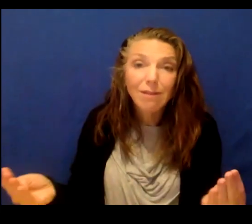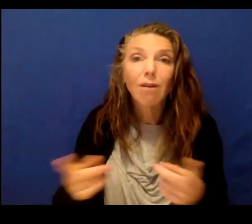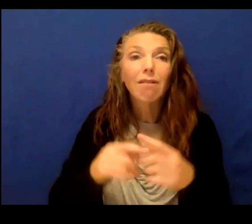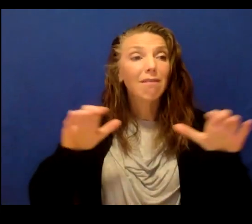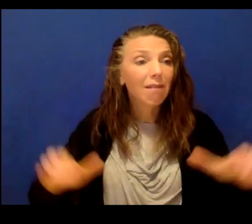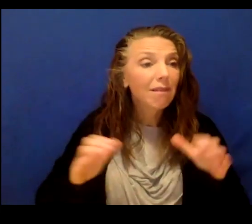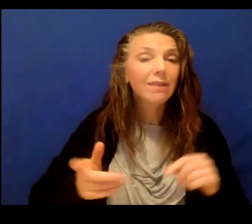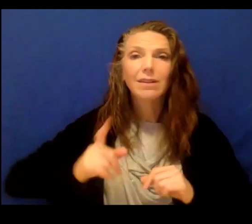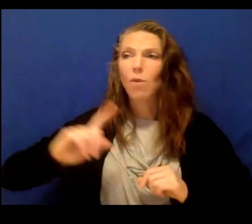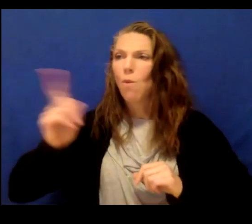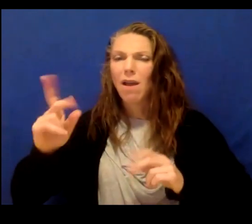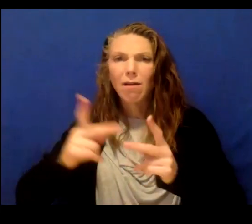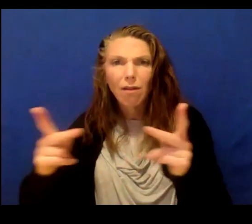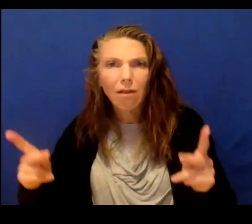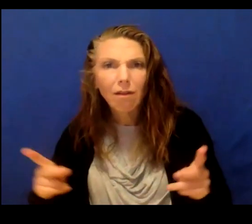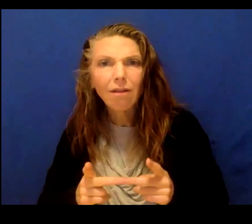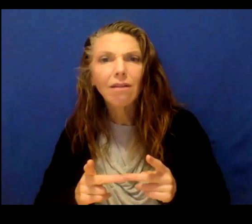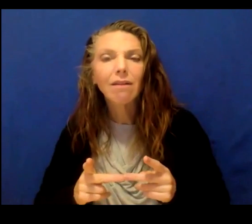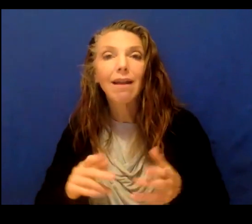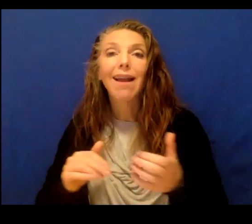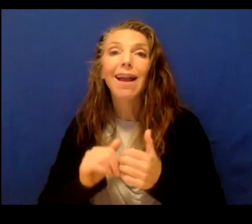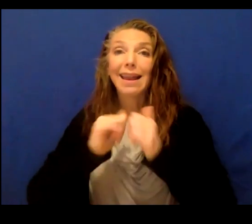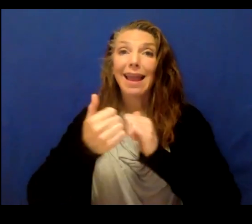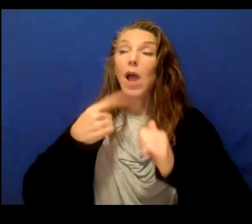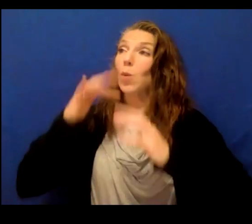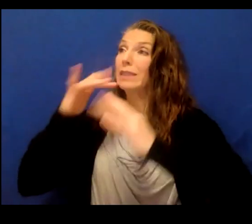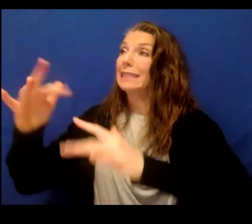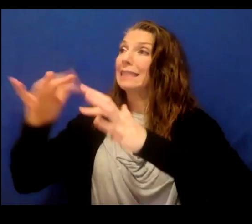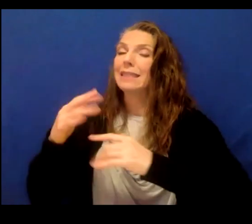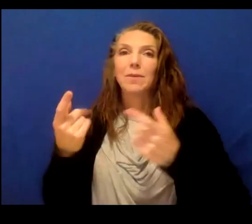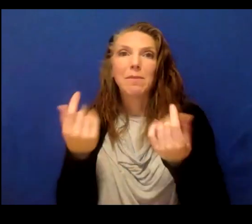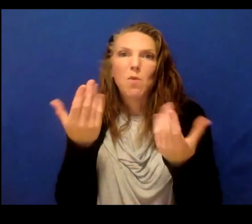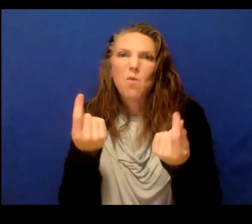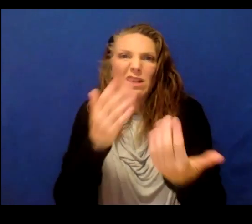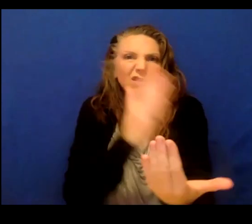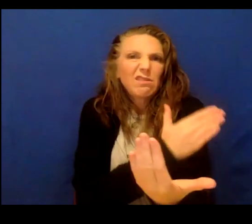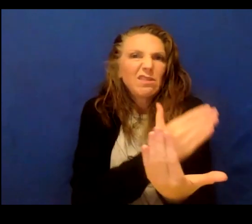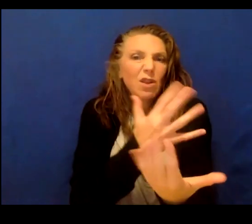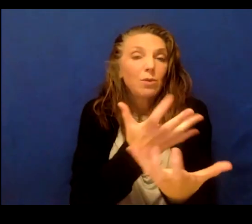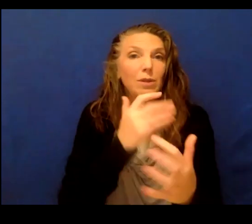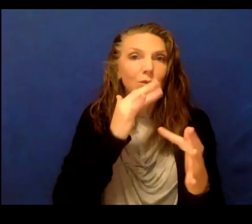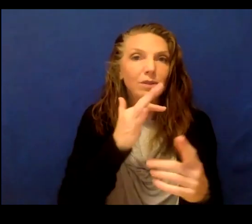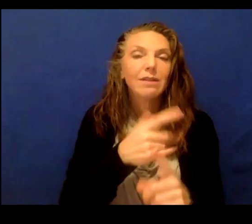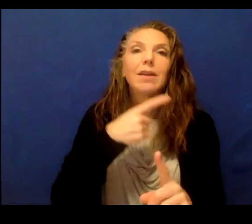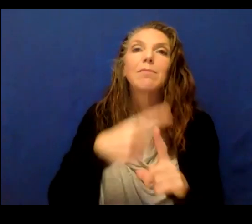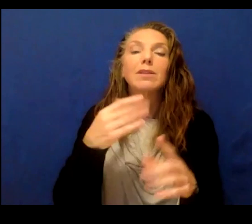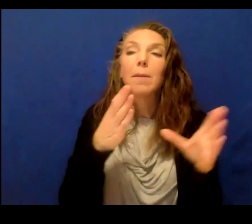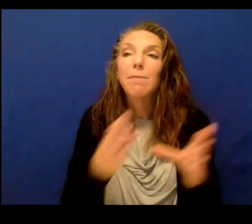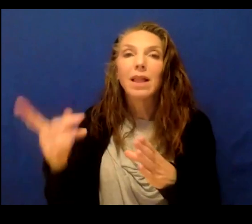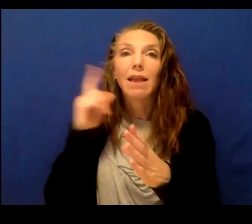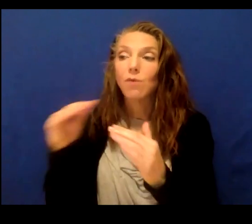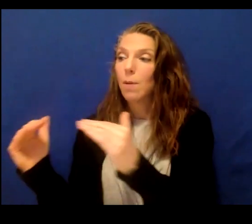and locations and how we might sing a song or what song we might sing. And we want to plan for peer